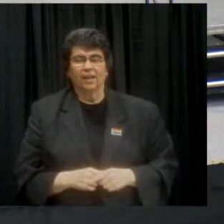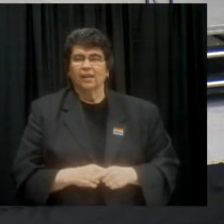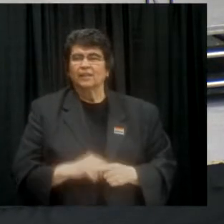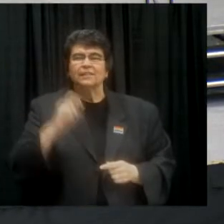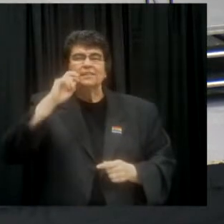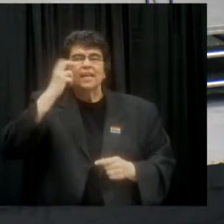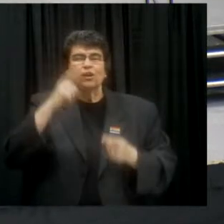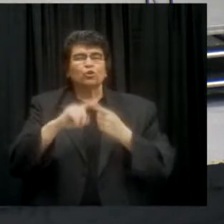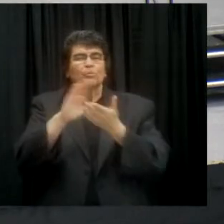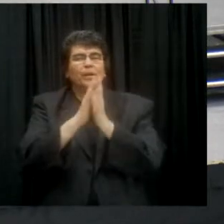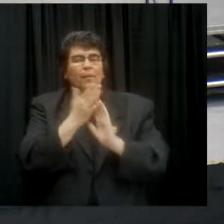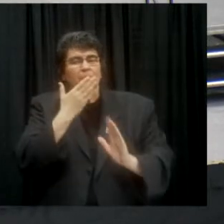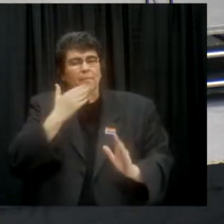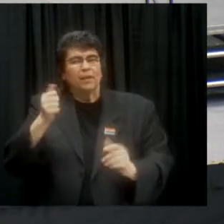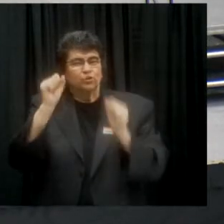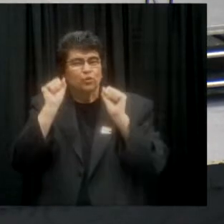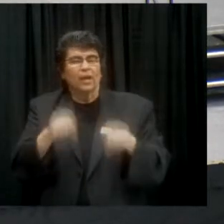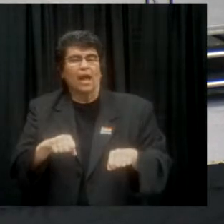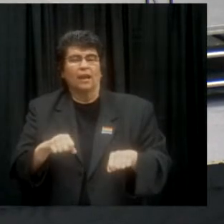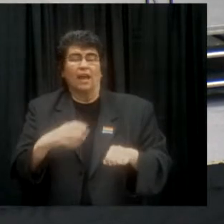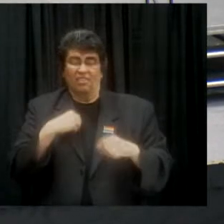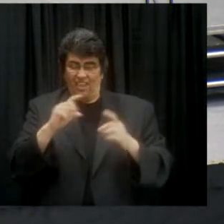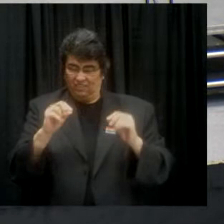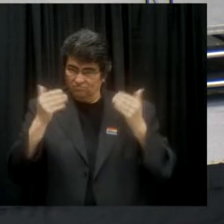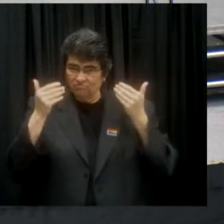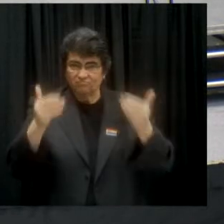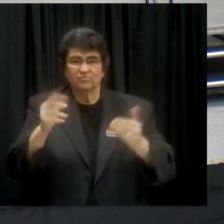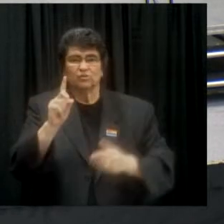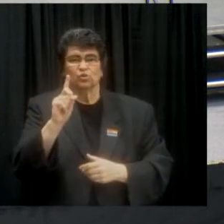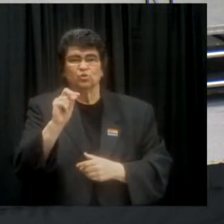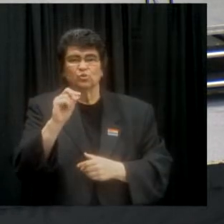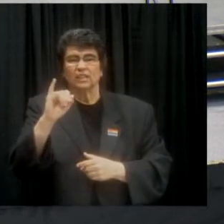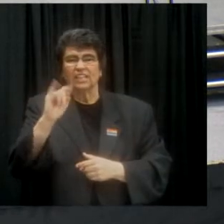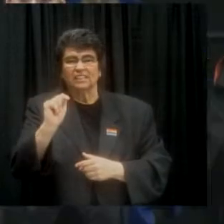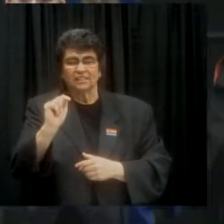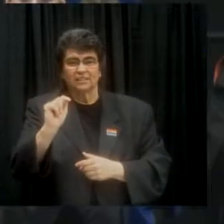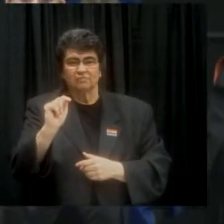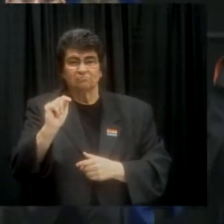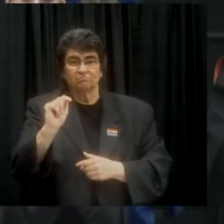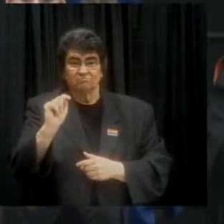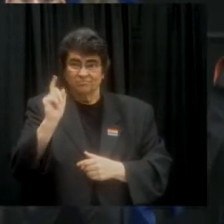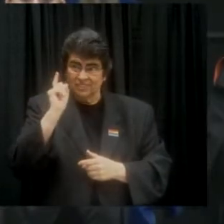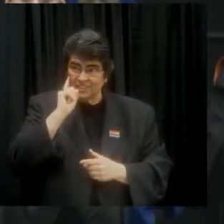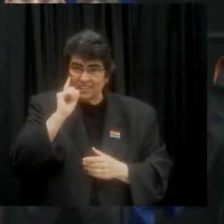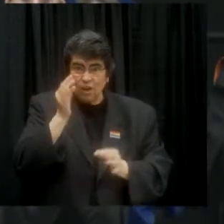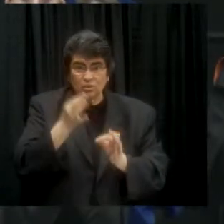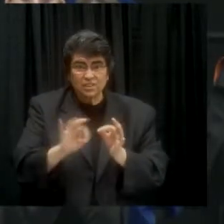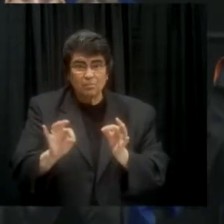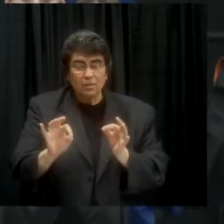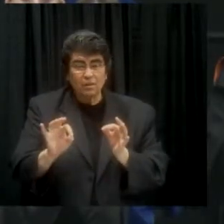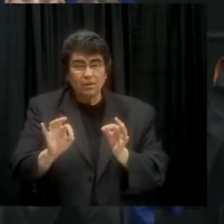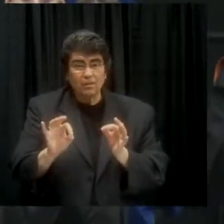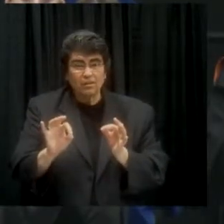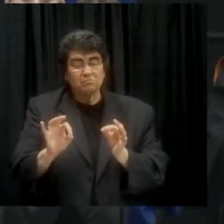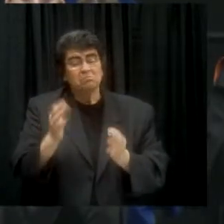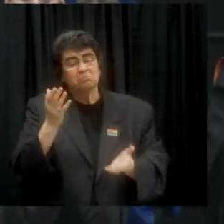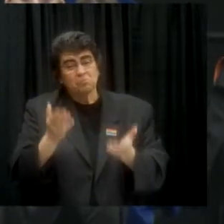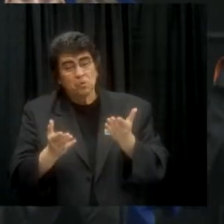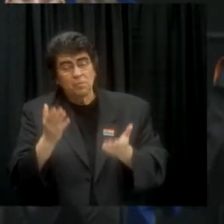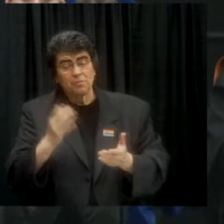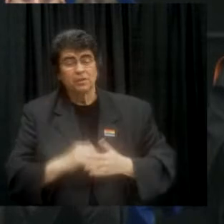Dare to be the best that you can be and then do it. Sounds too simple?